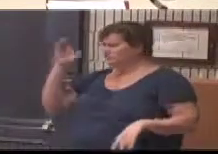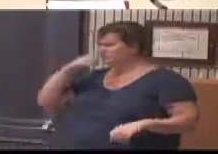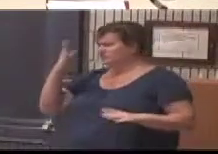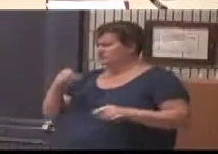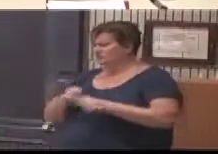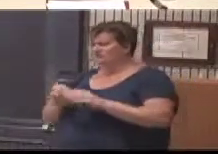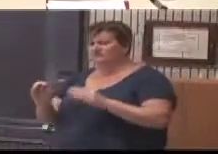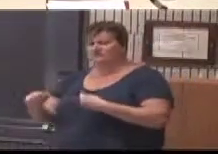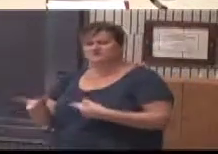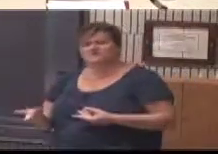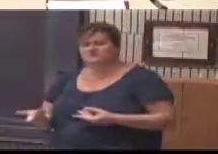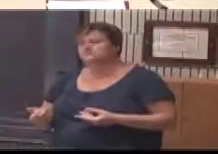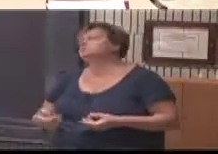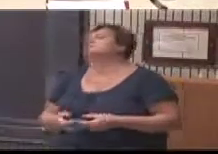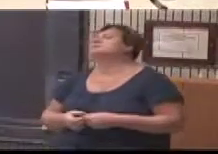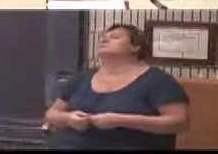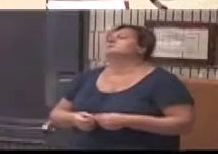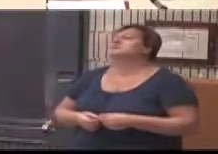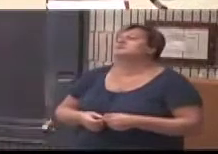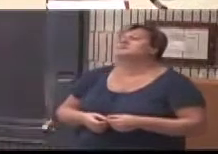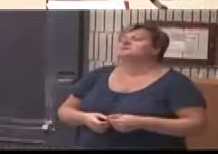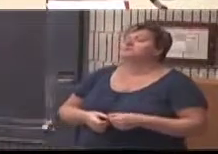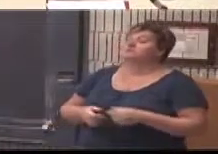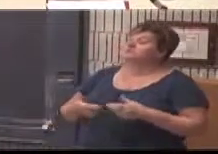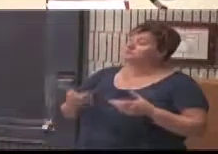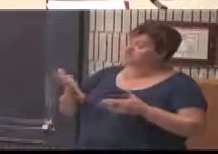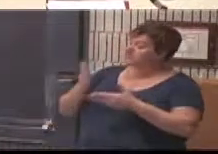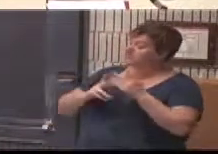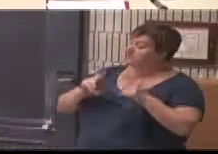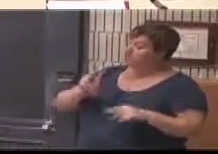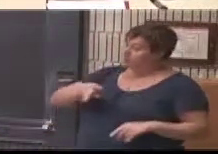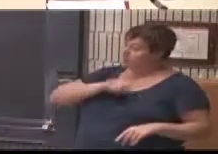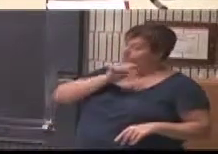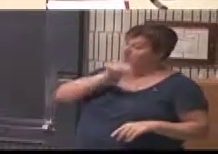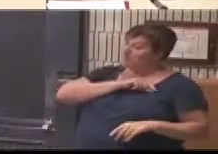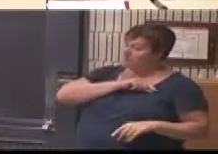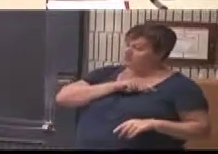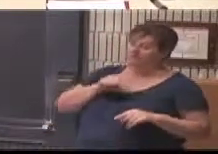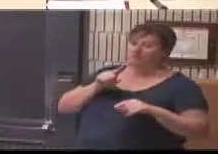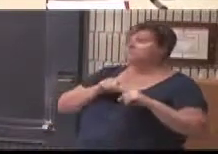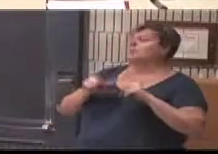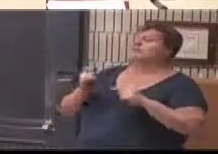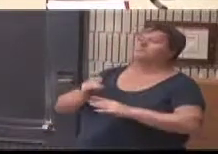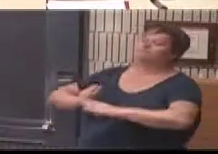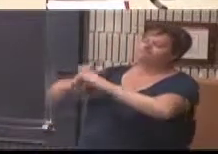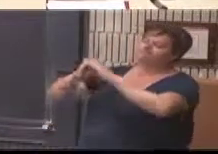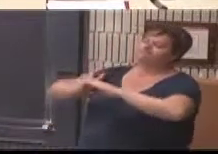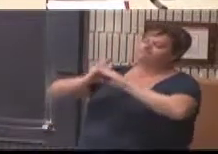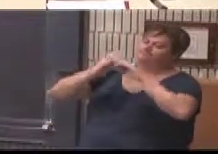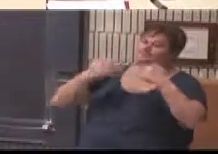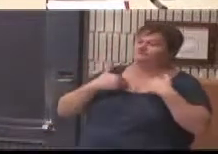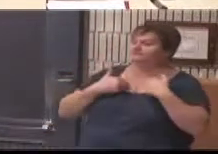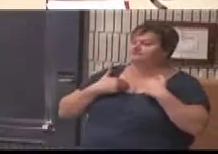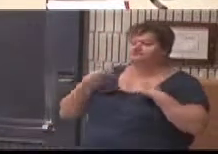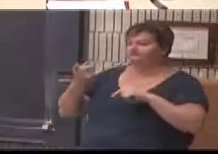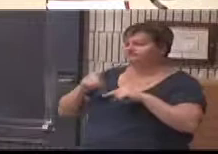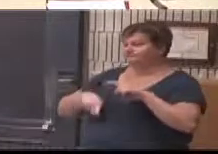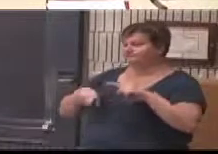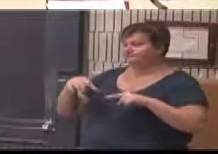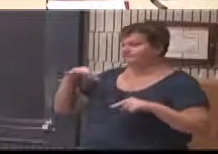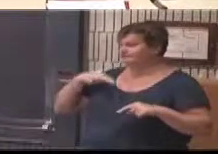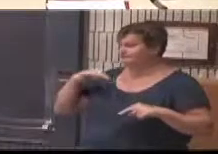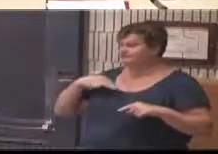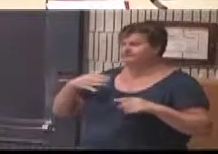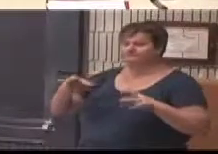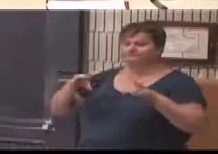office? So a lot of times people could qualify for MassHealth, but there's a lot of barriers to them applying for it and accepting for